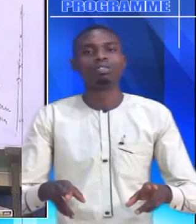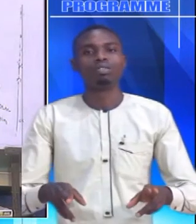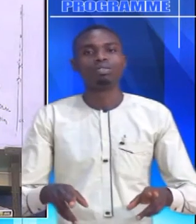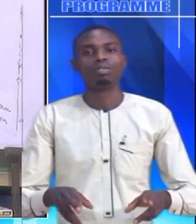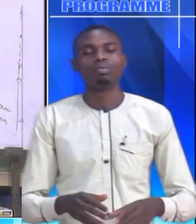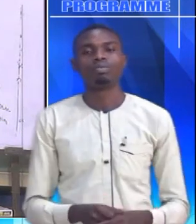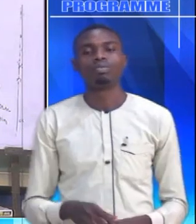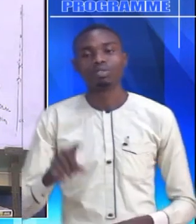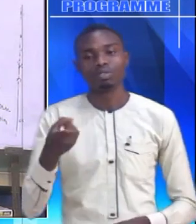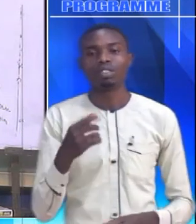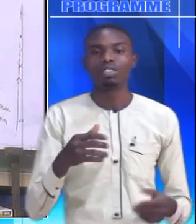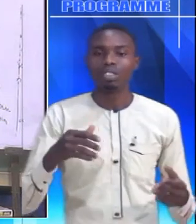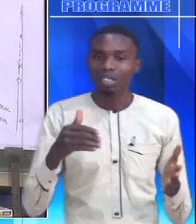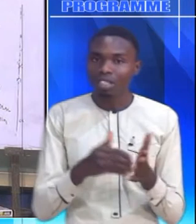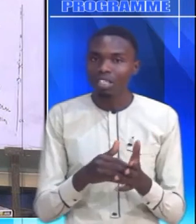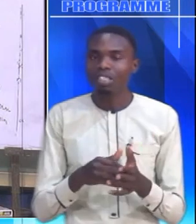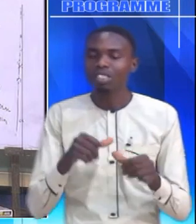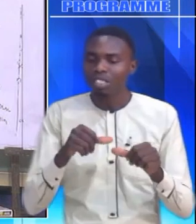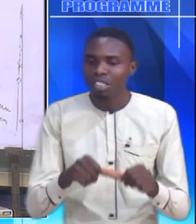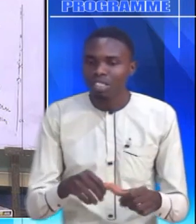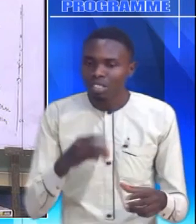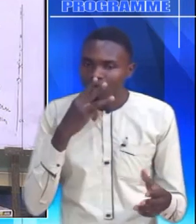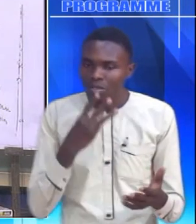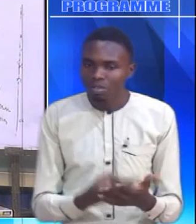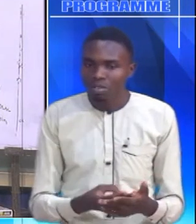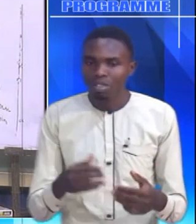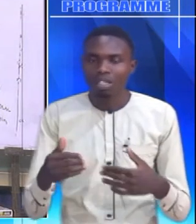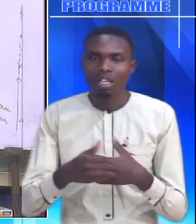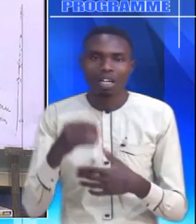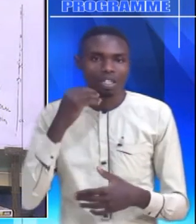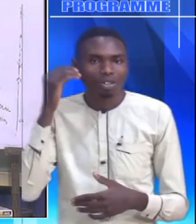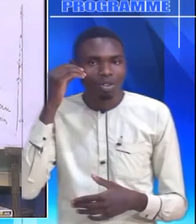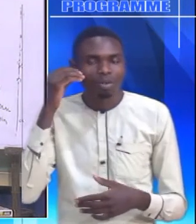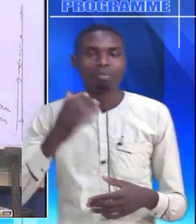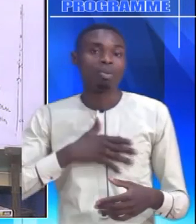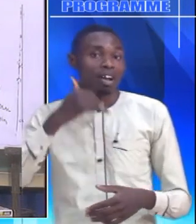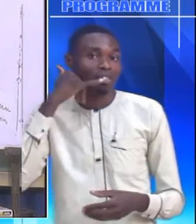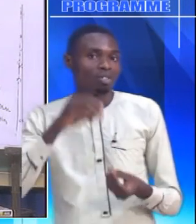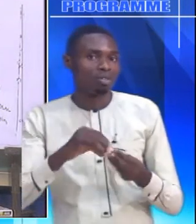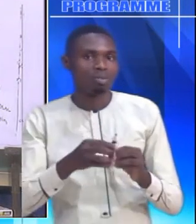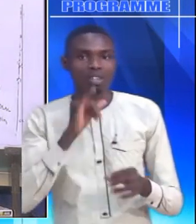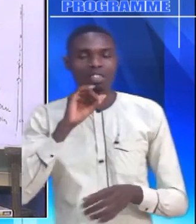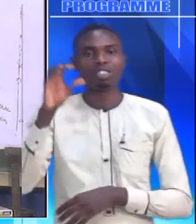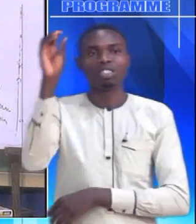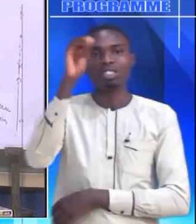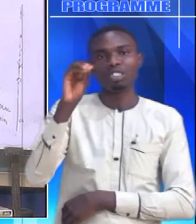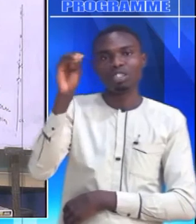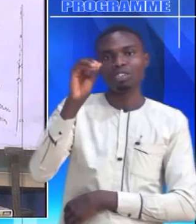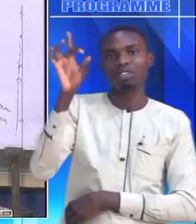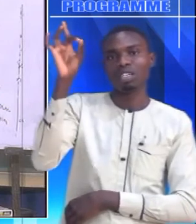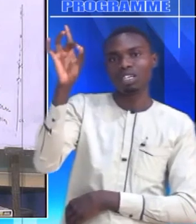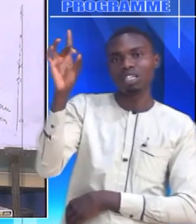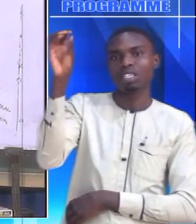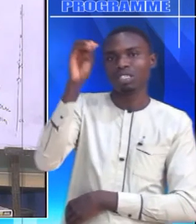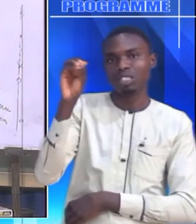home. I am Adekunle Adebisi with telephone number 080 65